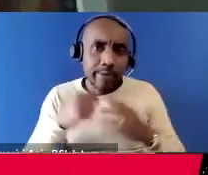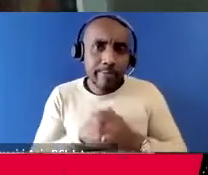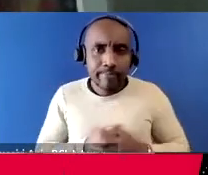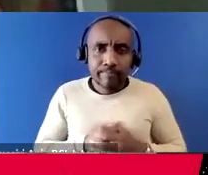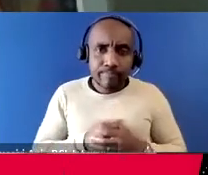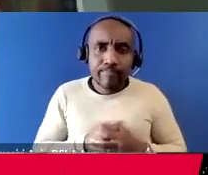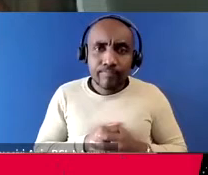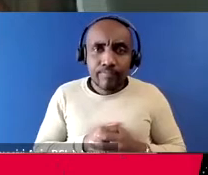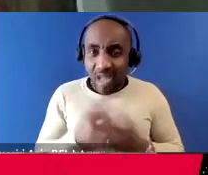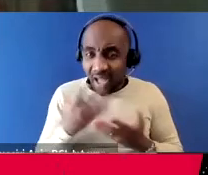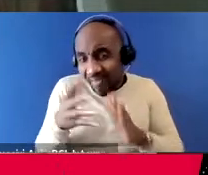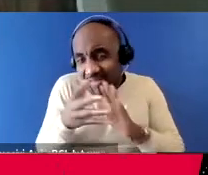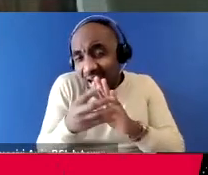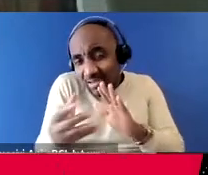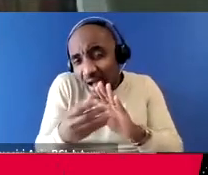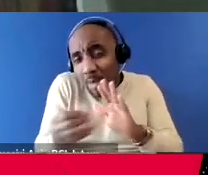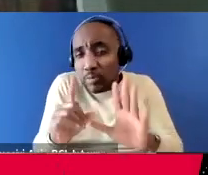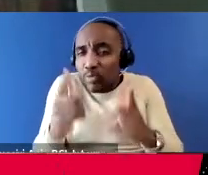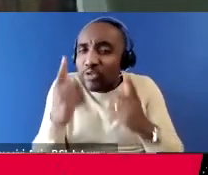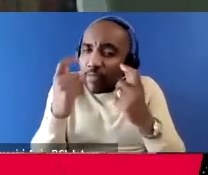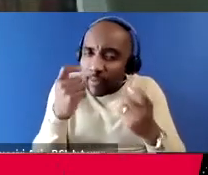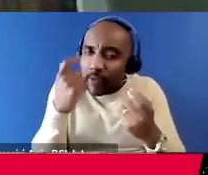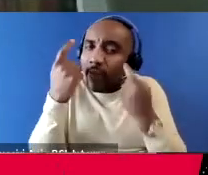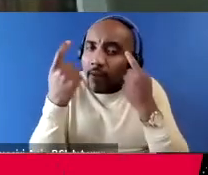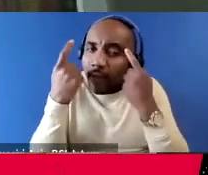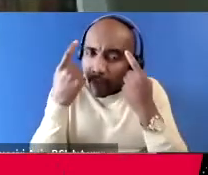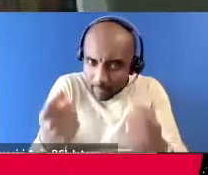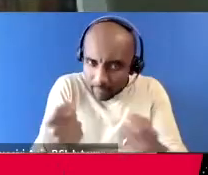think we all need to think very carefully about.